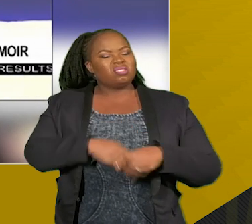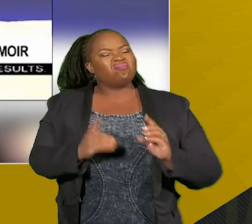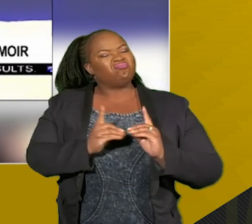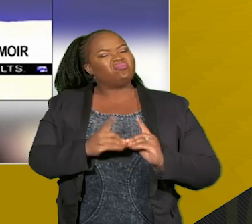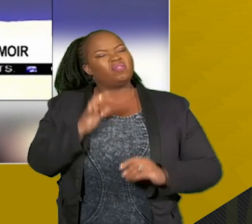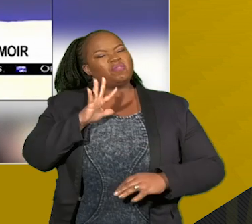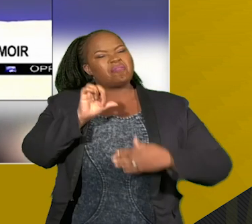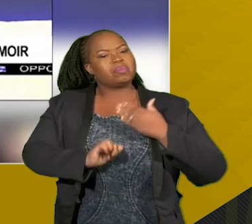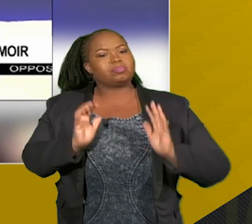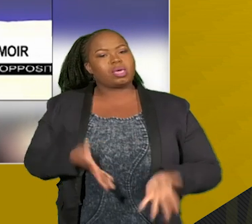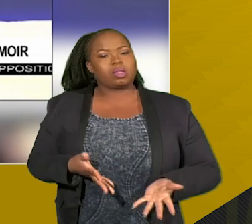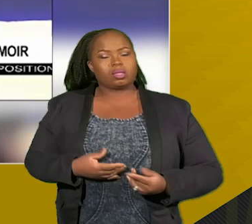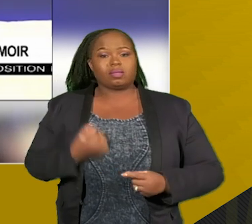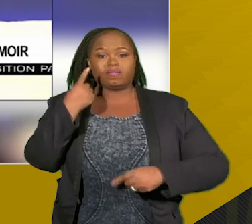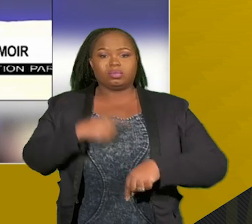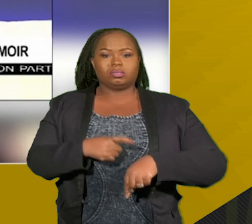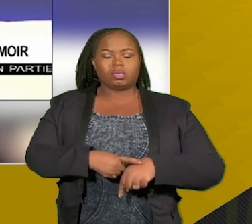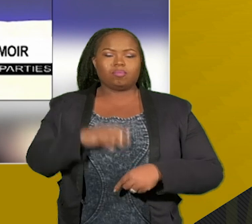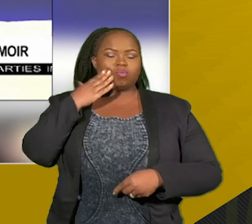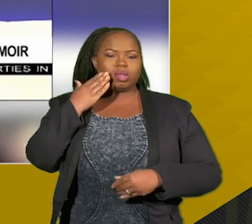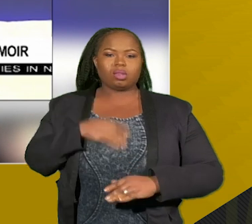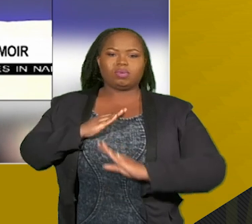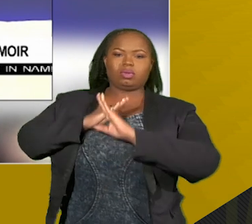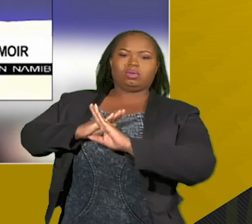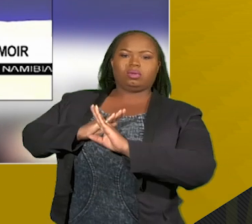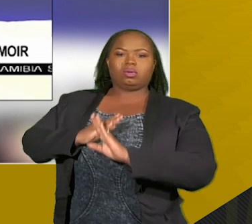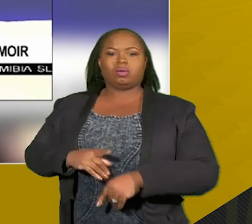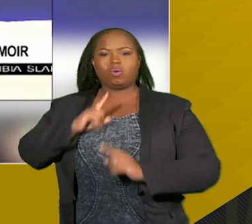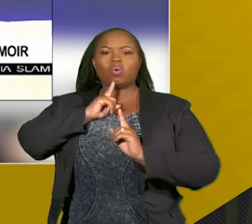him for 5 months, and the first bruises I saw was when I got a restraining order.